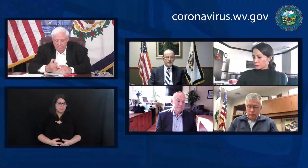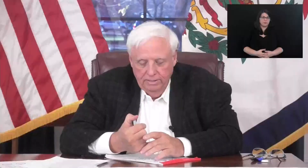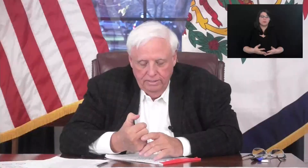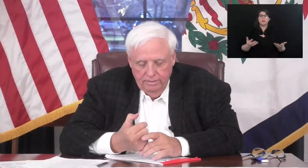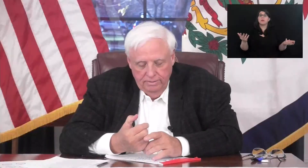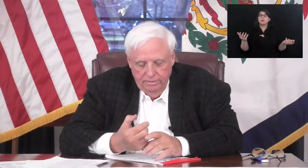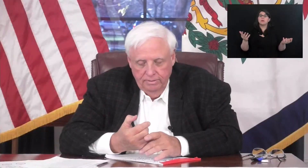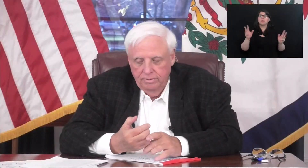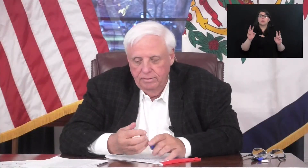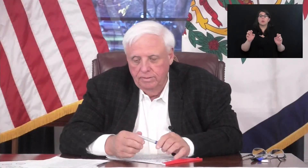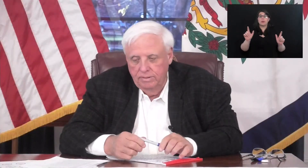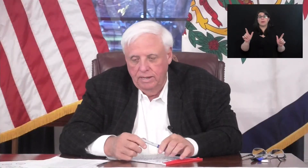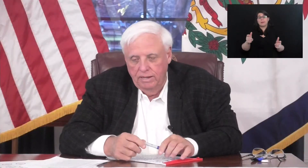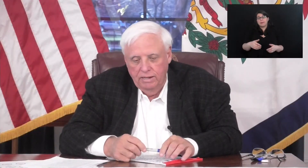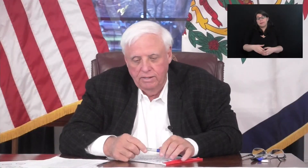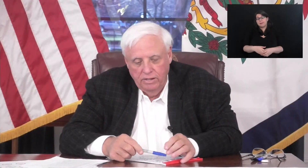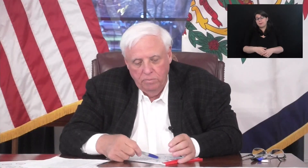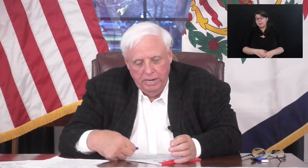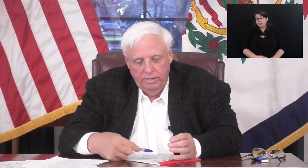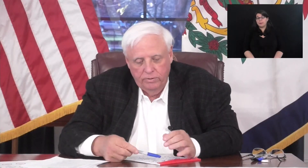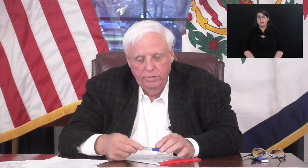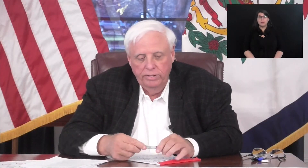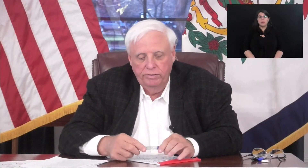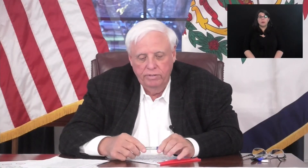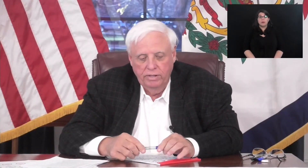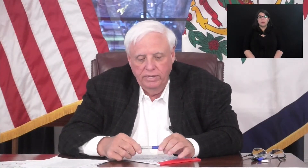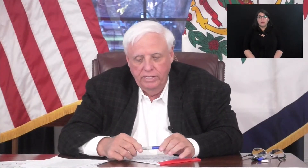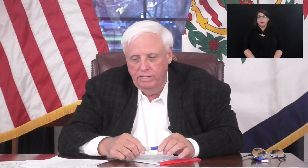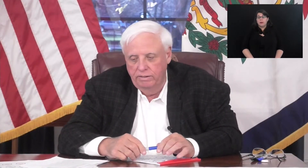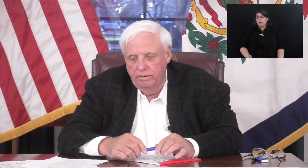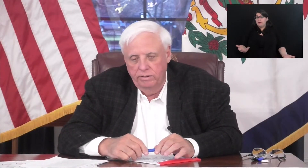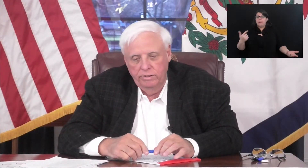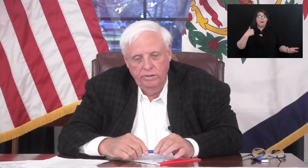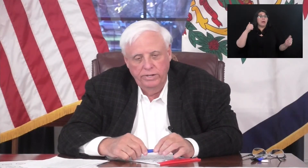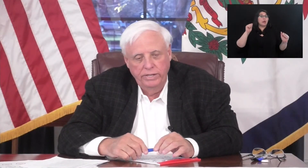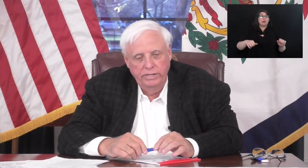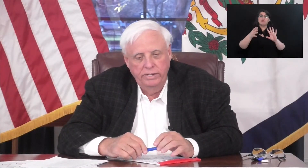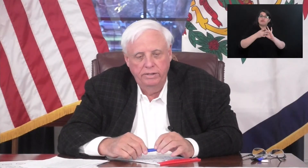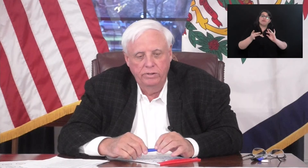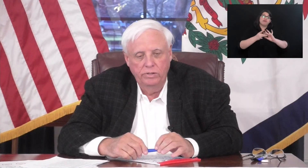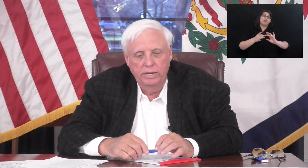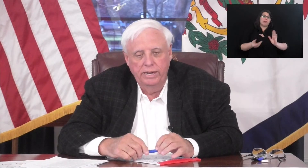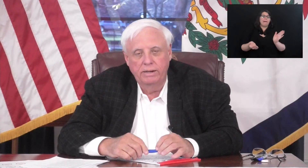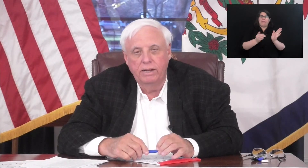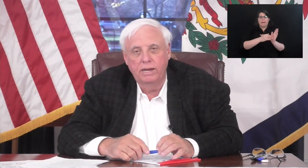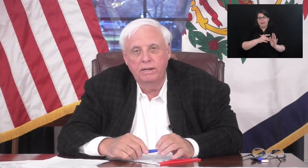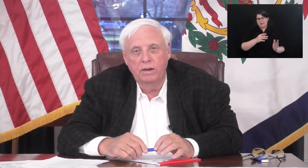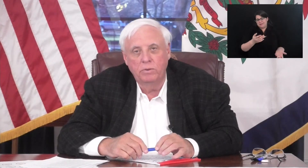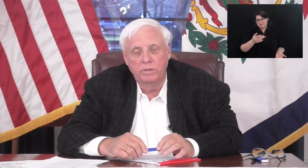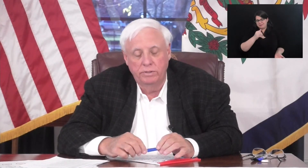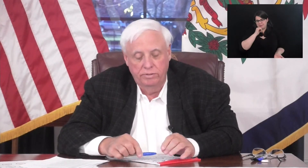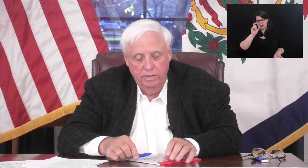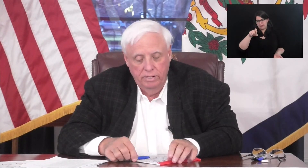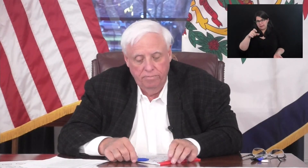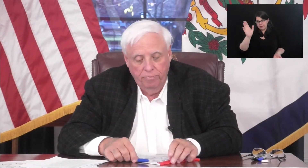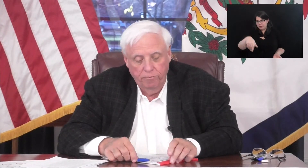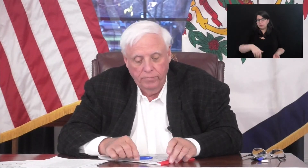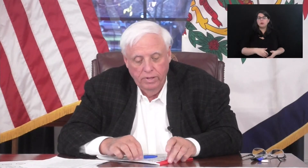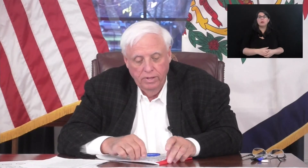Well, I could go back through this again. There's no need in doing that. I would